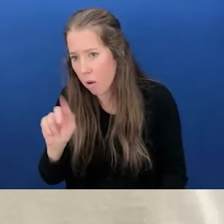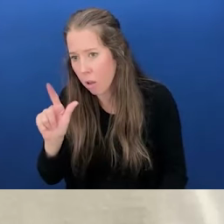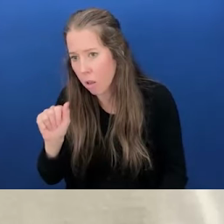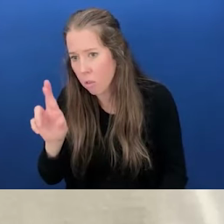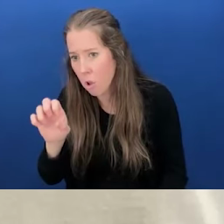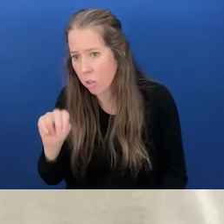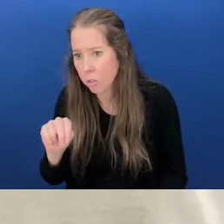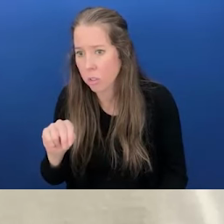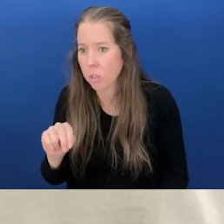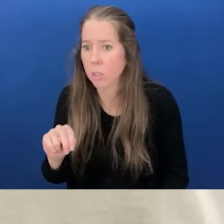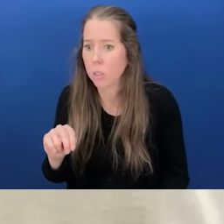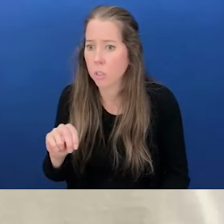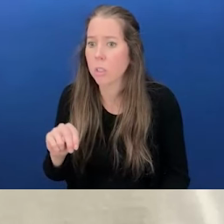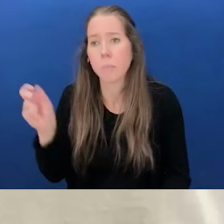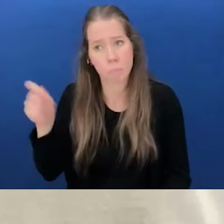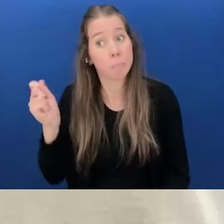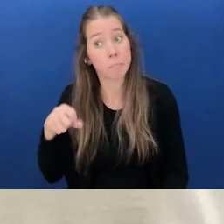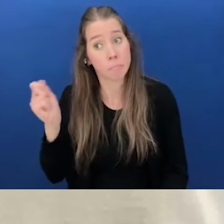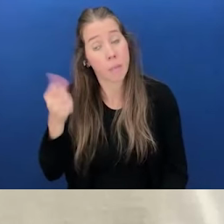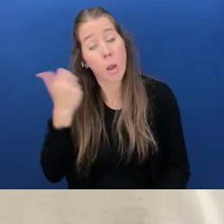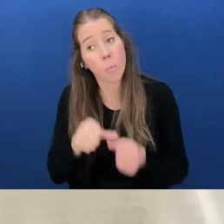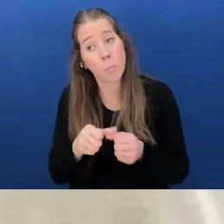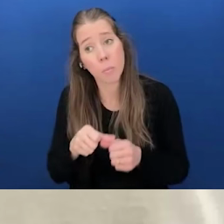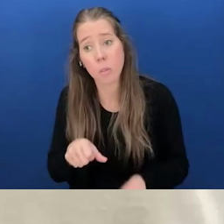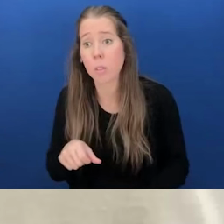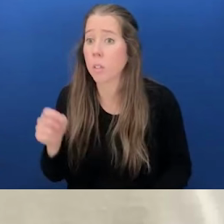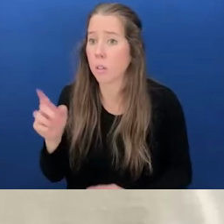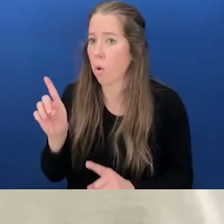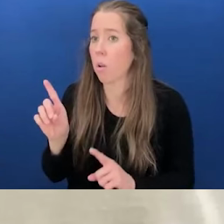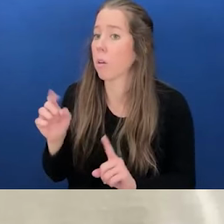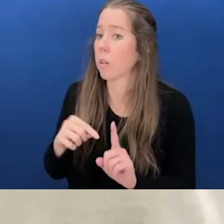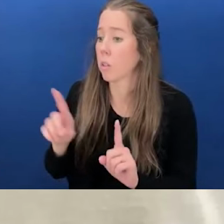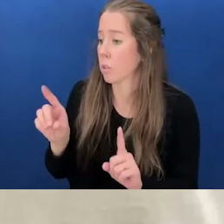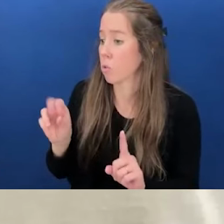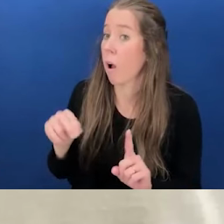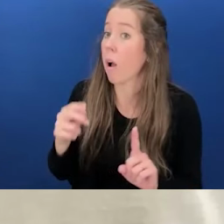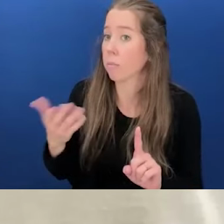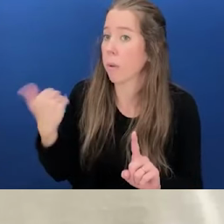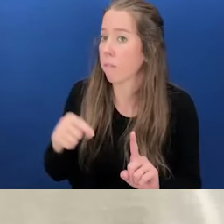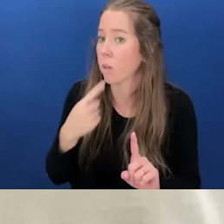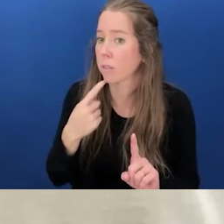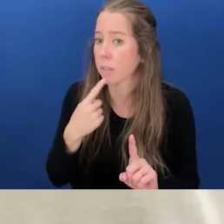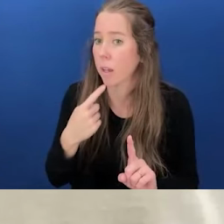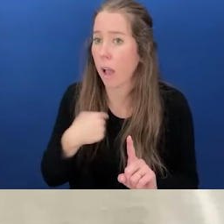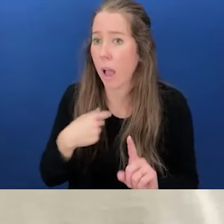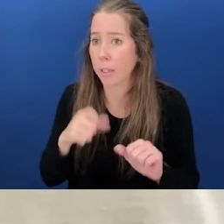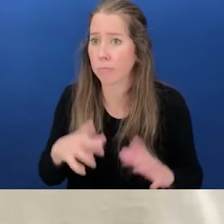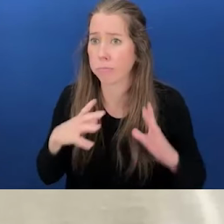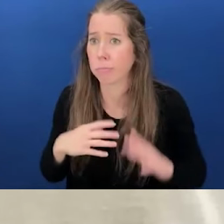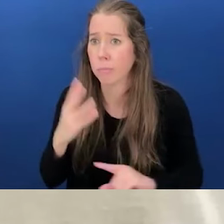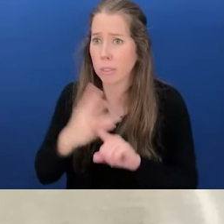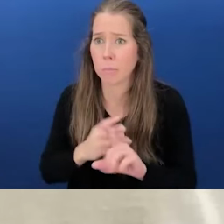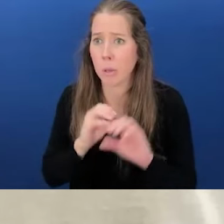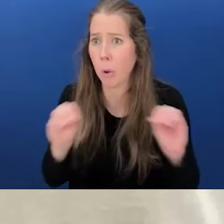I remember. Yeah, Yes, I remember do. Don? Yep. Yeah. I mean, he used to say in his classes, right, I can go on sabbatical for 6 months and no